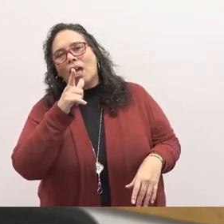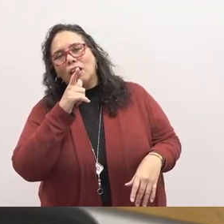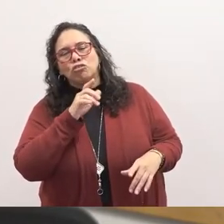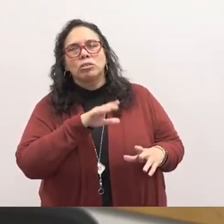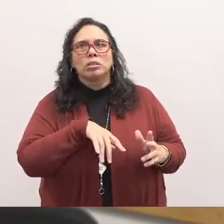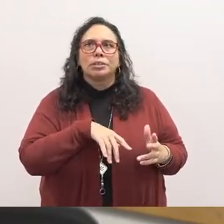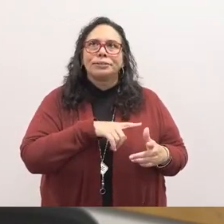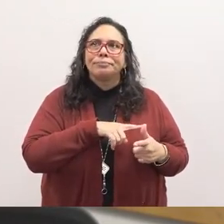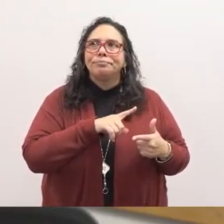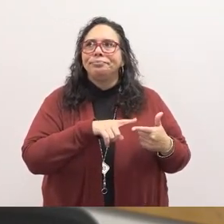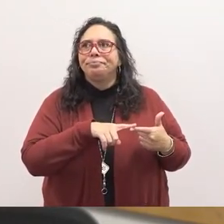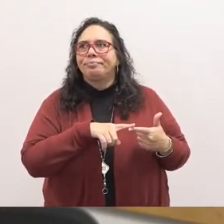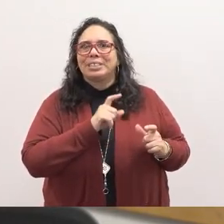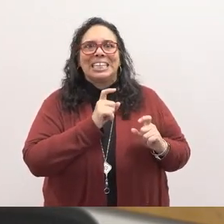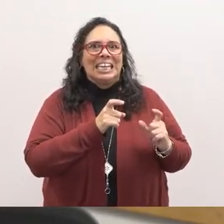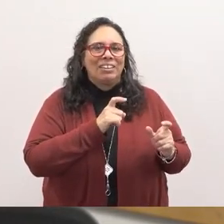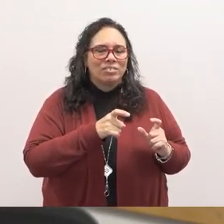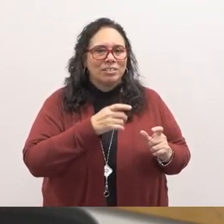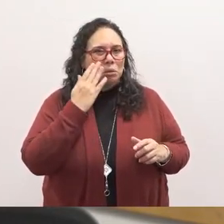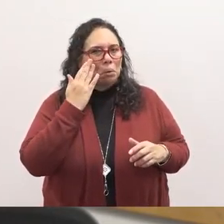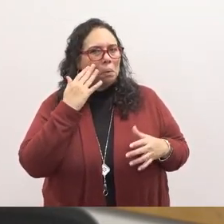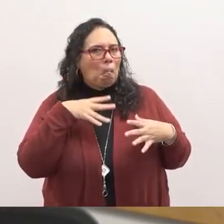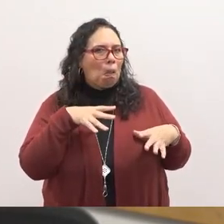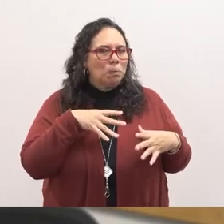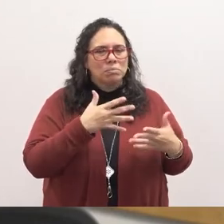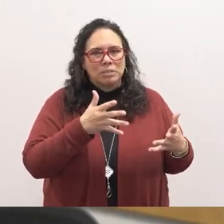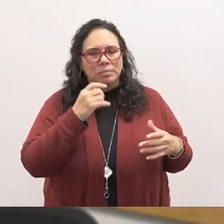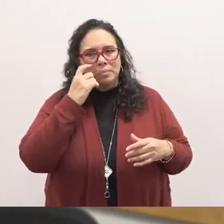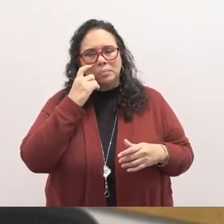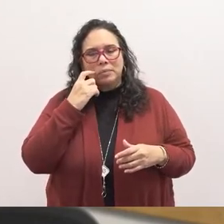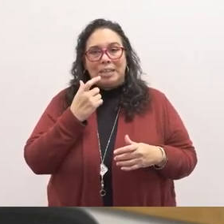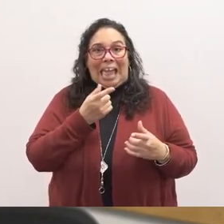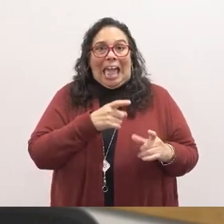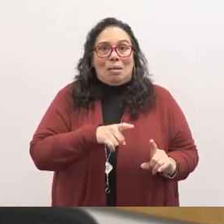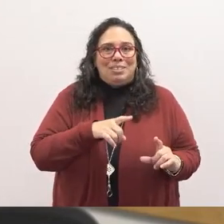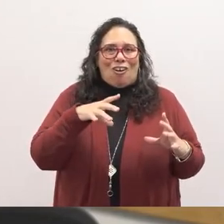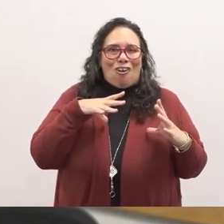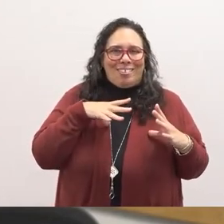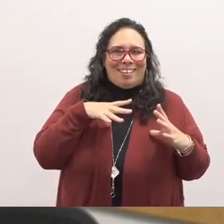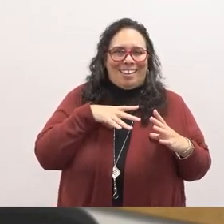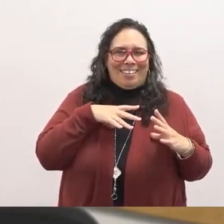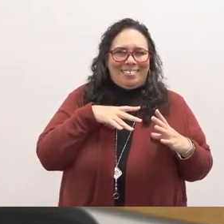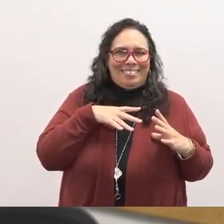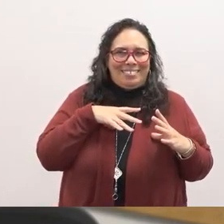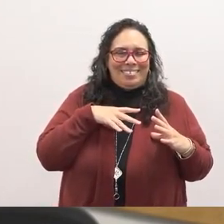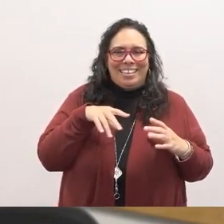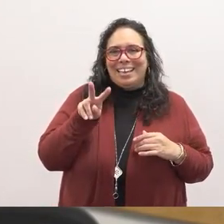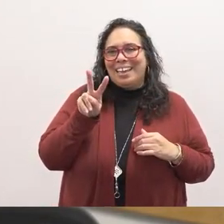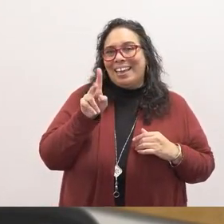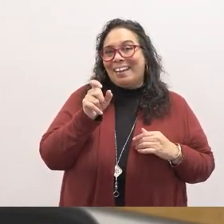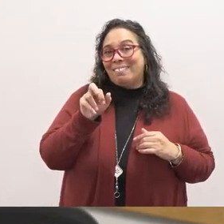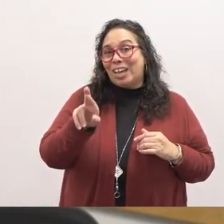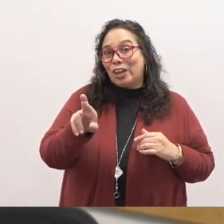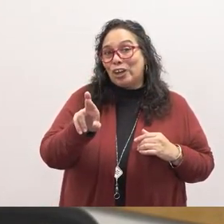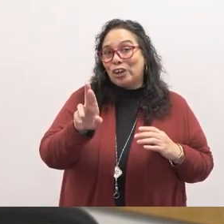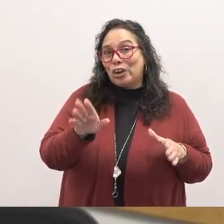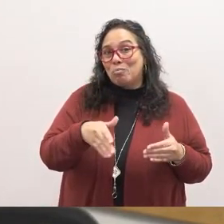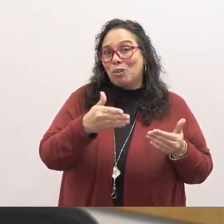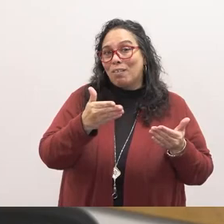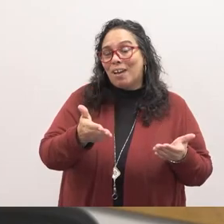about gifts. Where this comes up sometimes is over holidays. You know, a vendor might